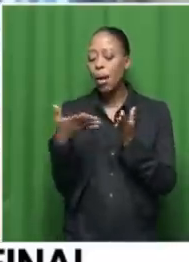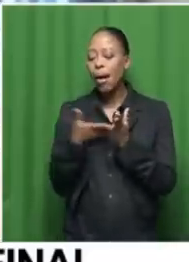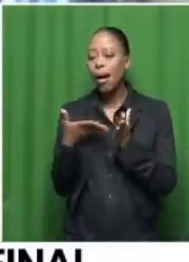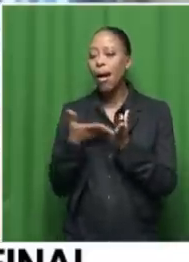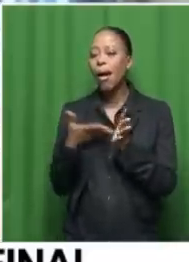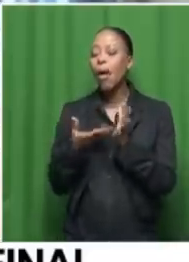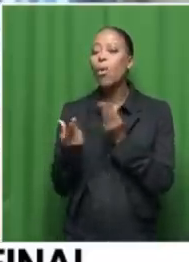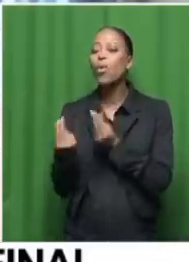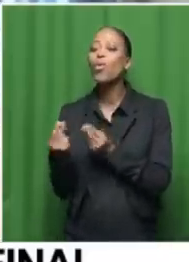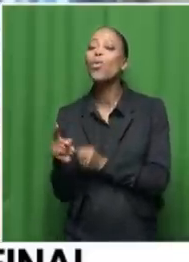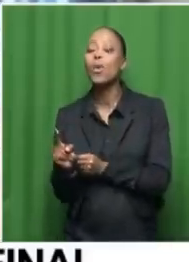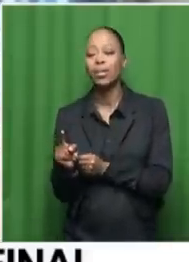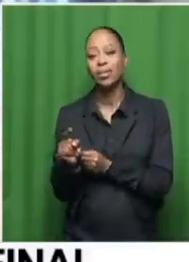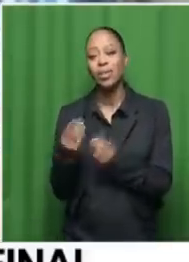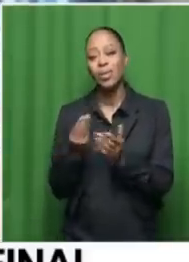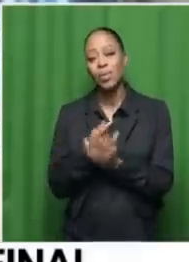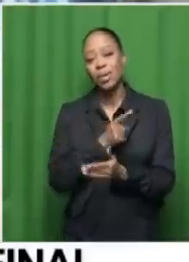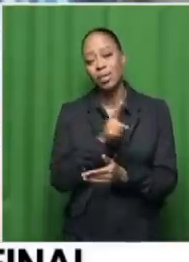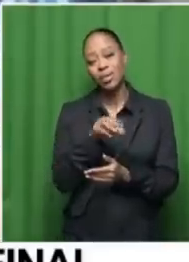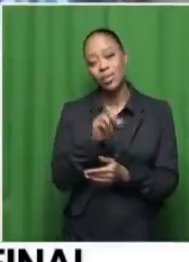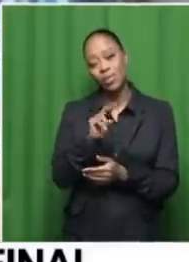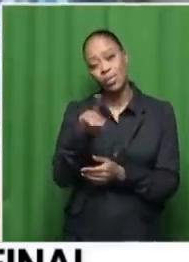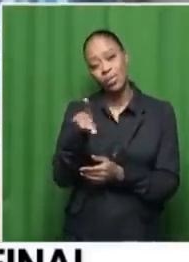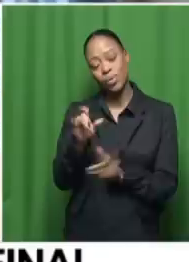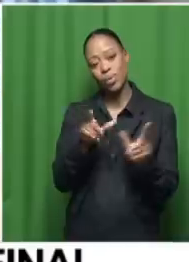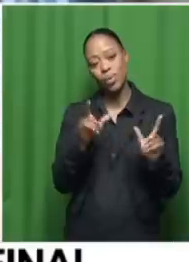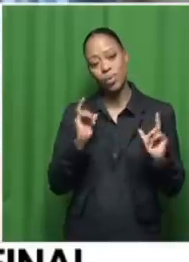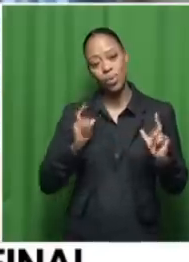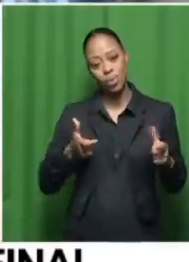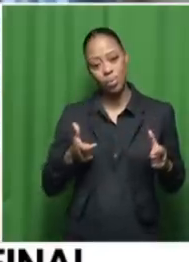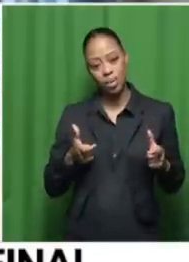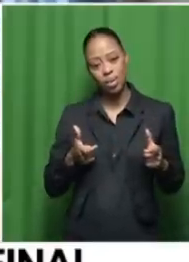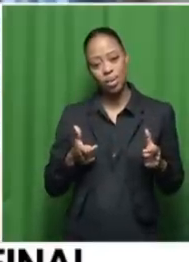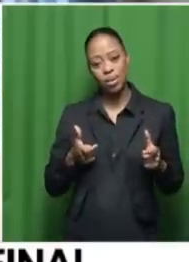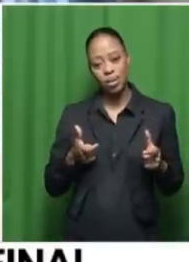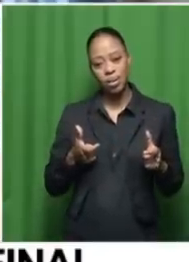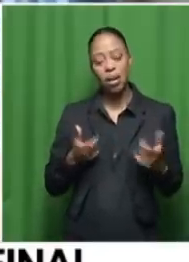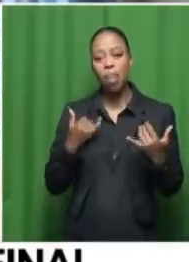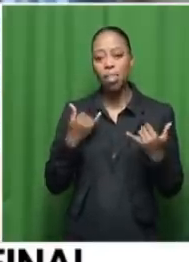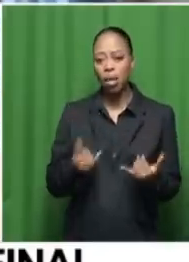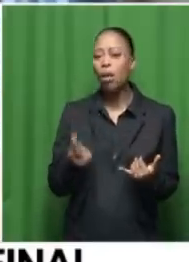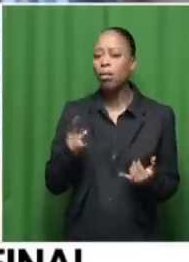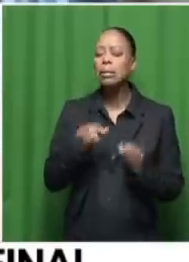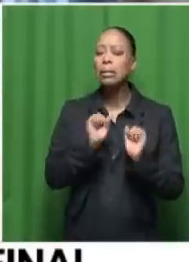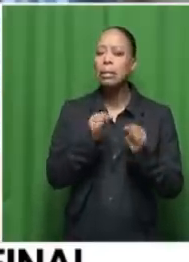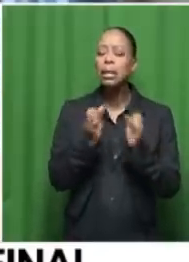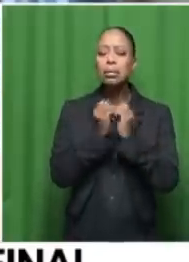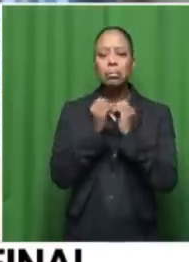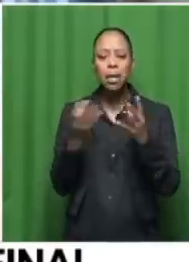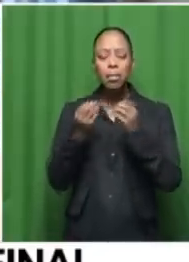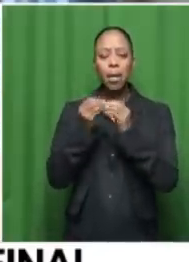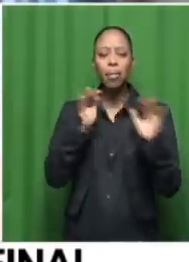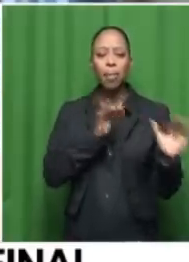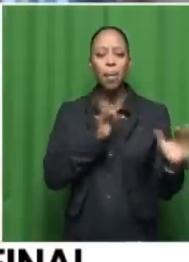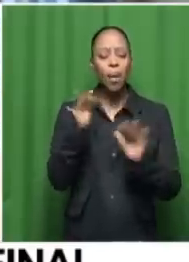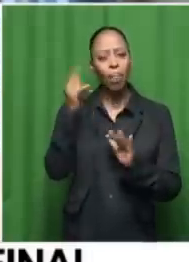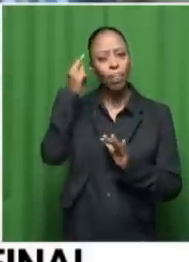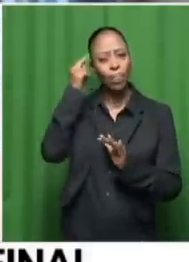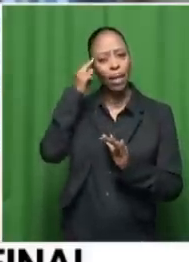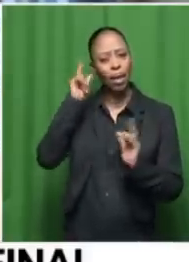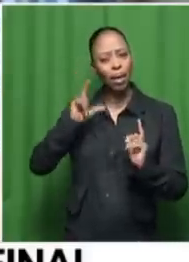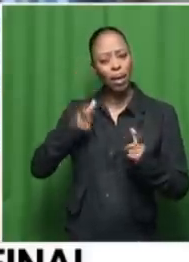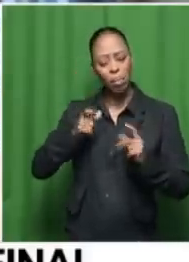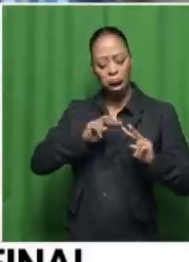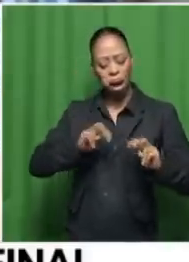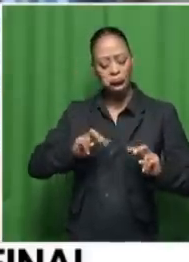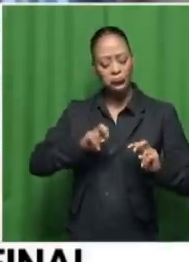that have been made by the Zondo Commission. Now, certainly a lot of people think that a commission of inquiry is